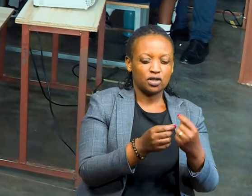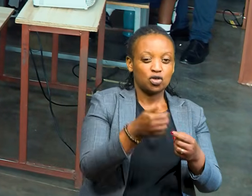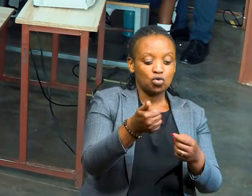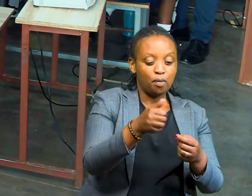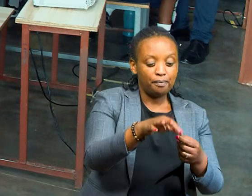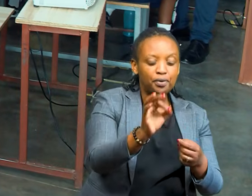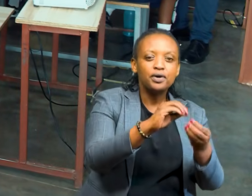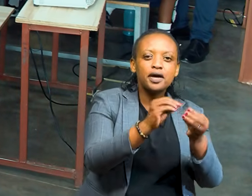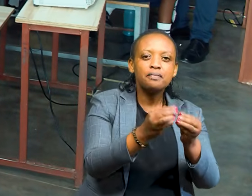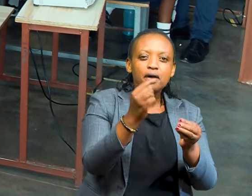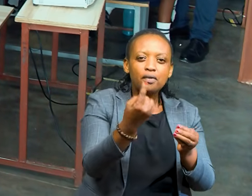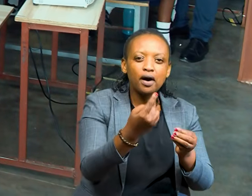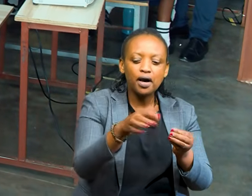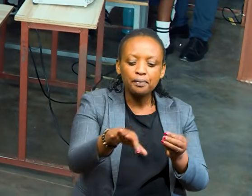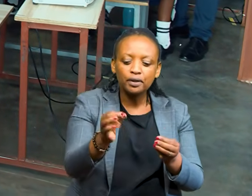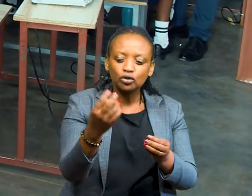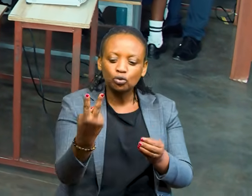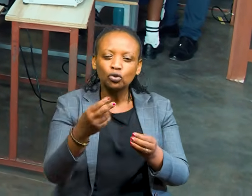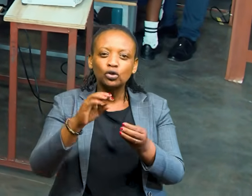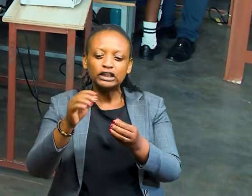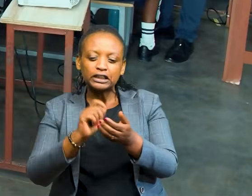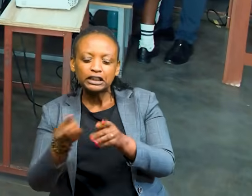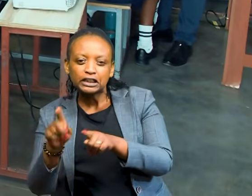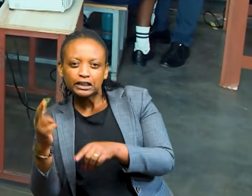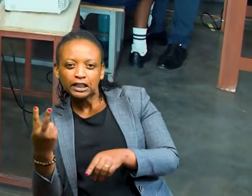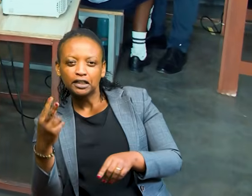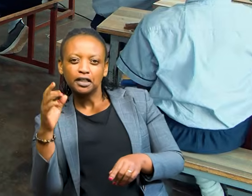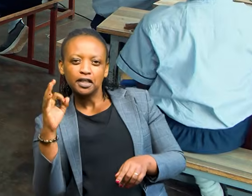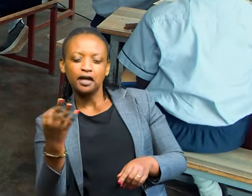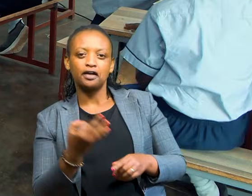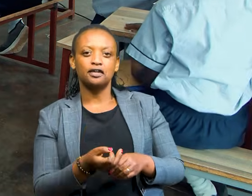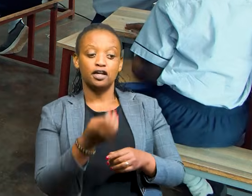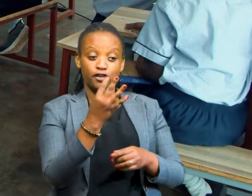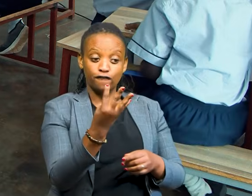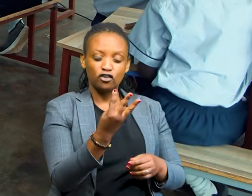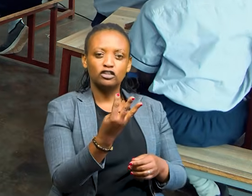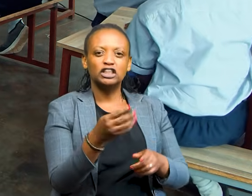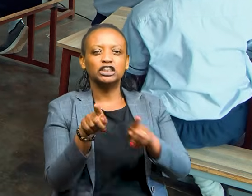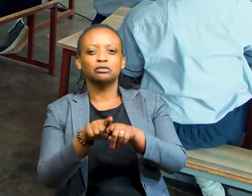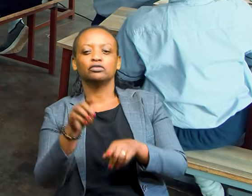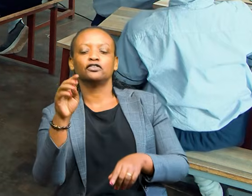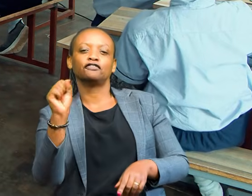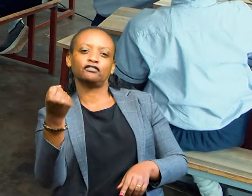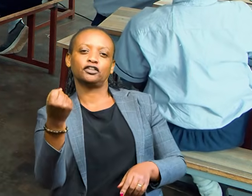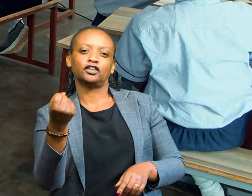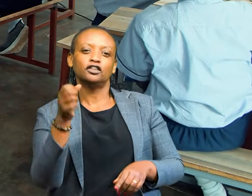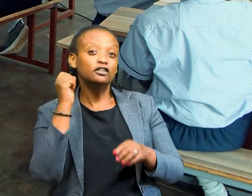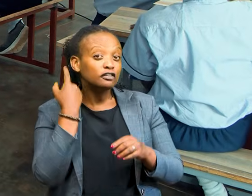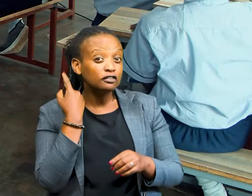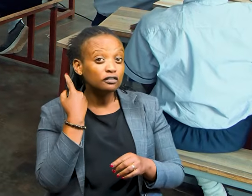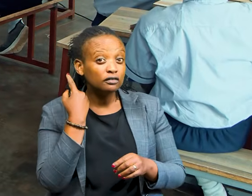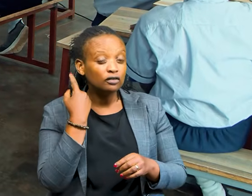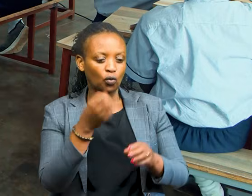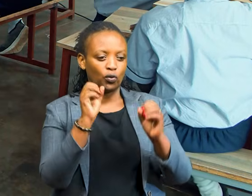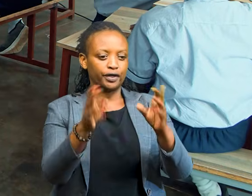You pick number 1. Then you pick number 2. You'll be the second, the third. Then the fourth, then the fifth. Are